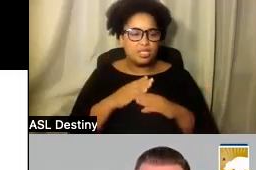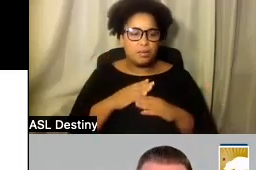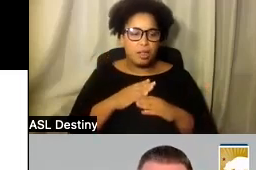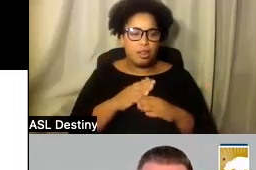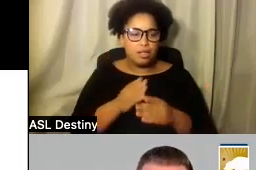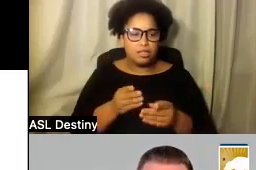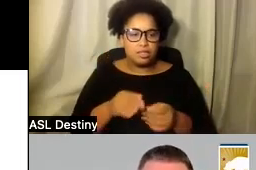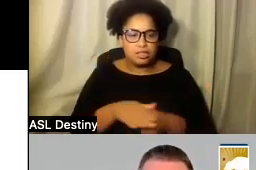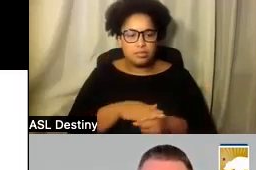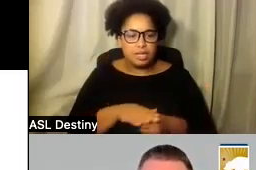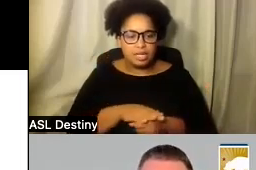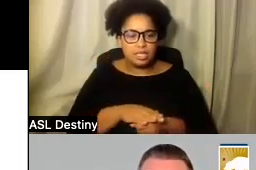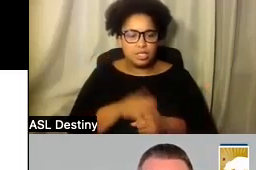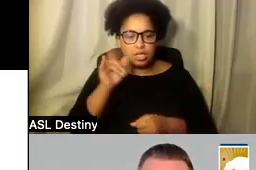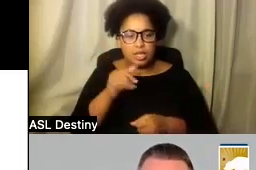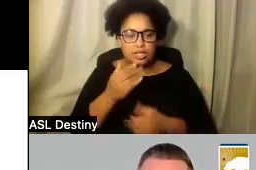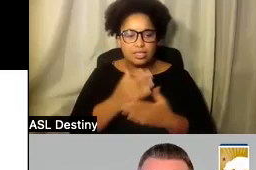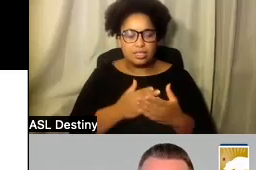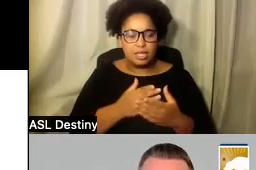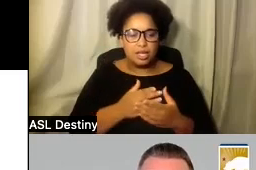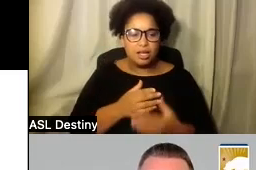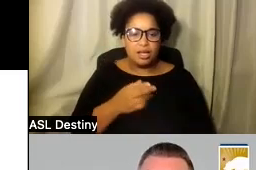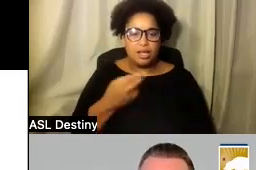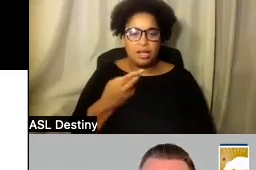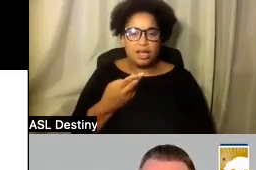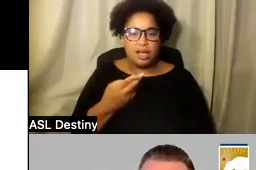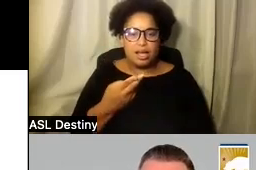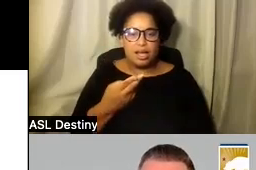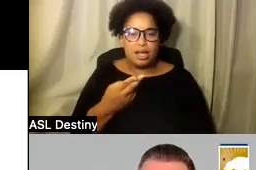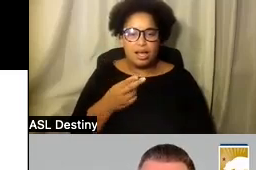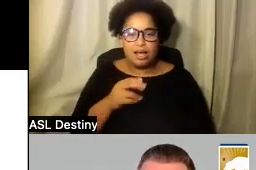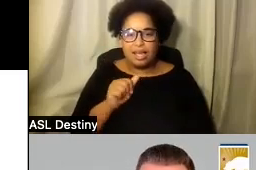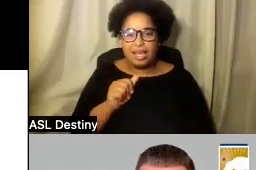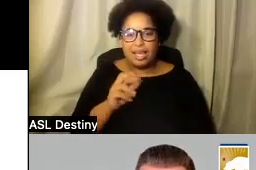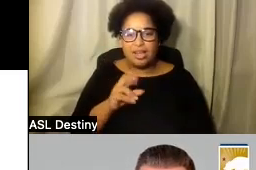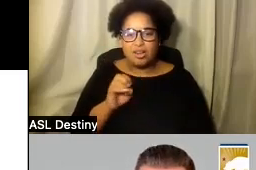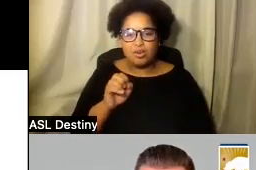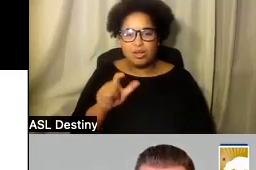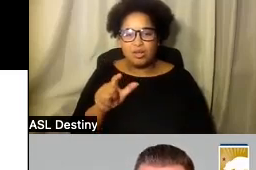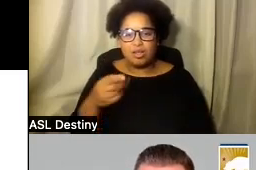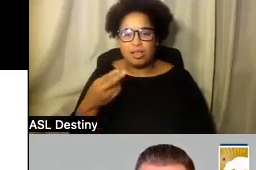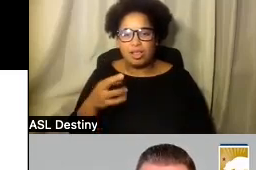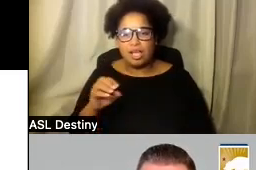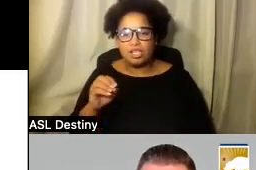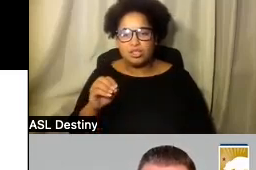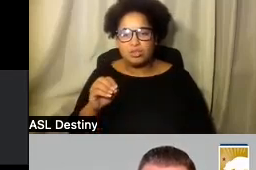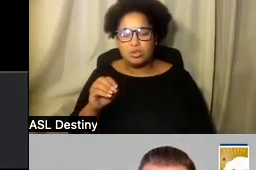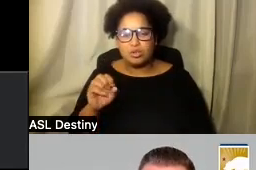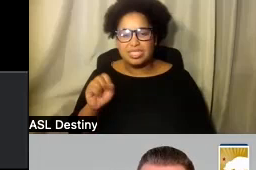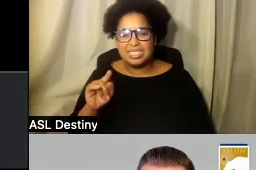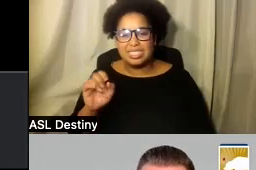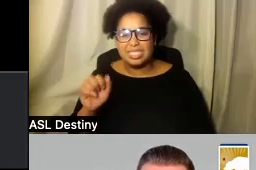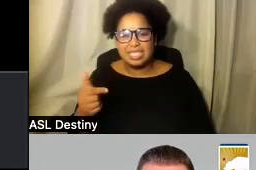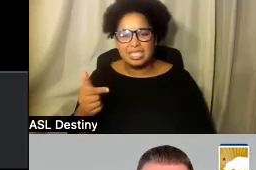mitigation action would look like. You see some aerial hydro seeding going on some hillsides,